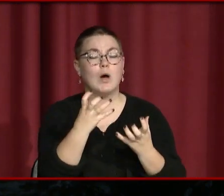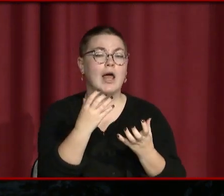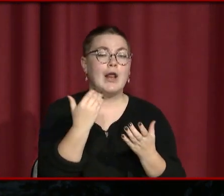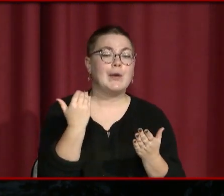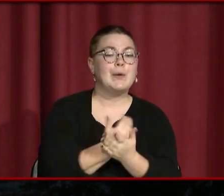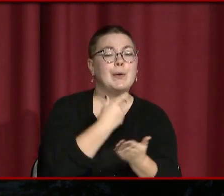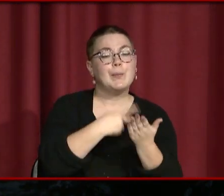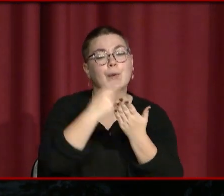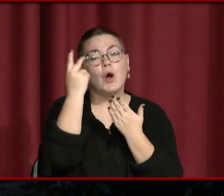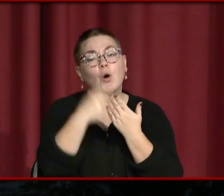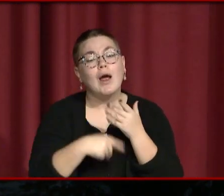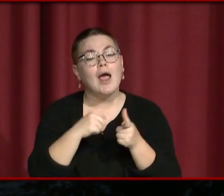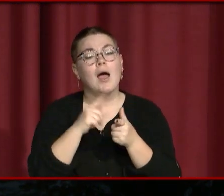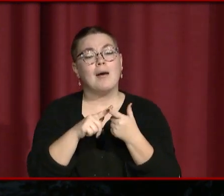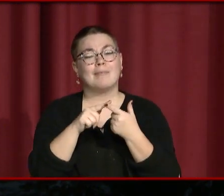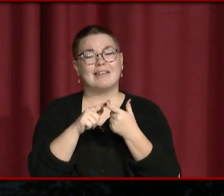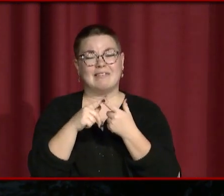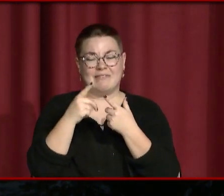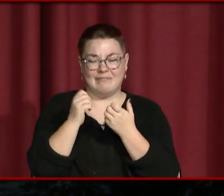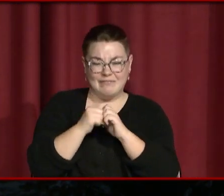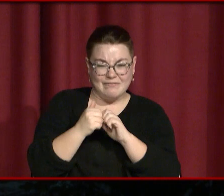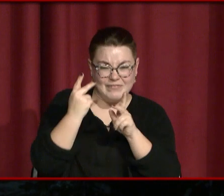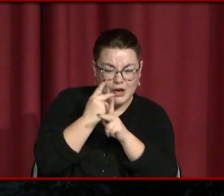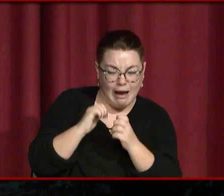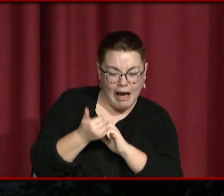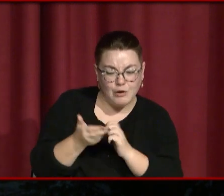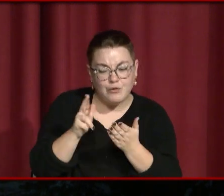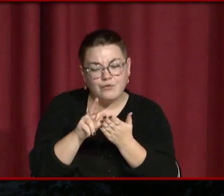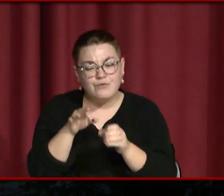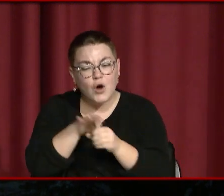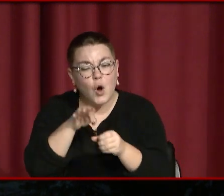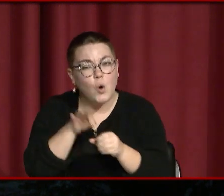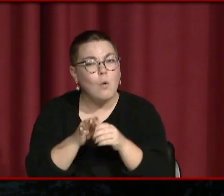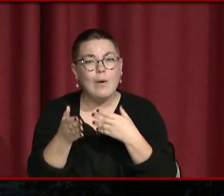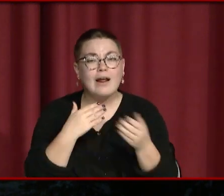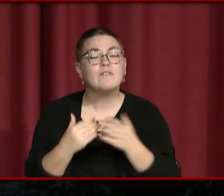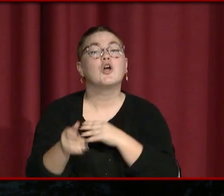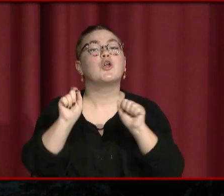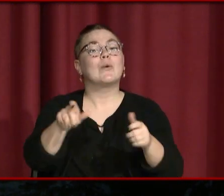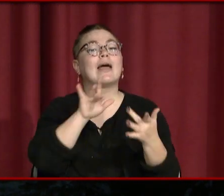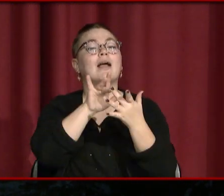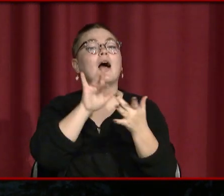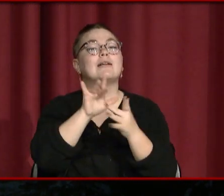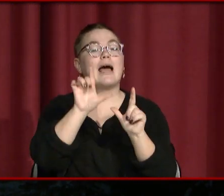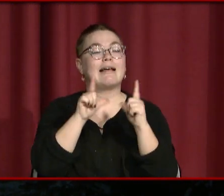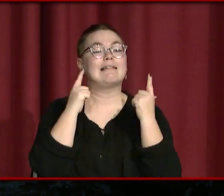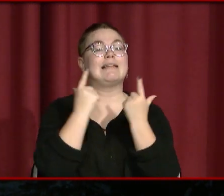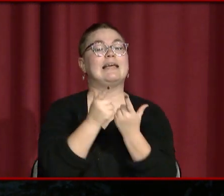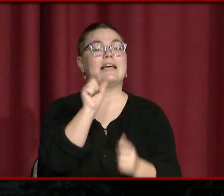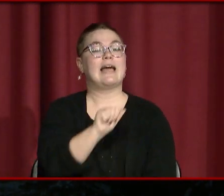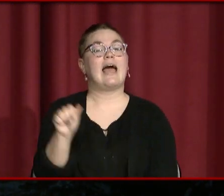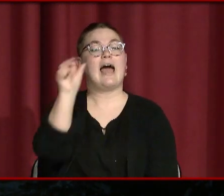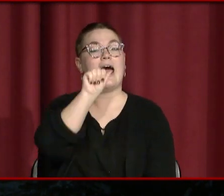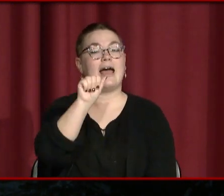me suggesting upcoming program ideas, please contact the League by emailing